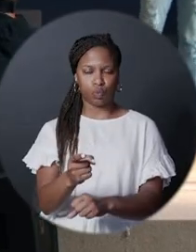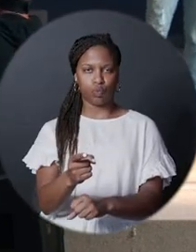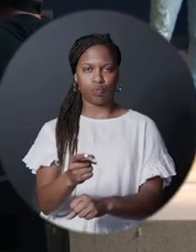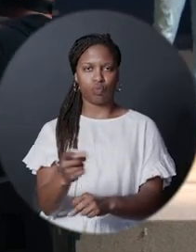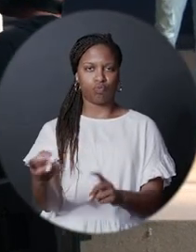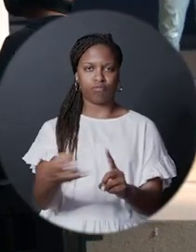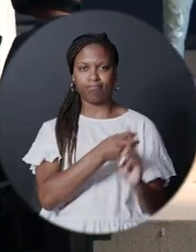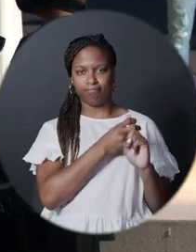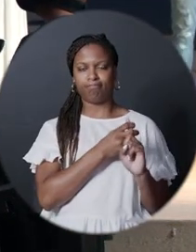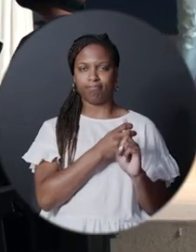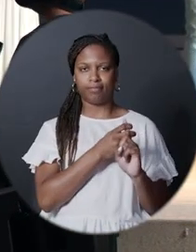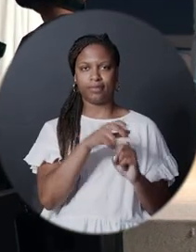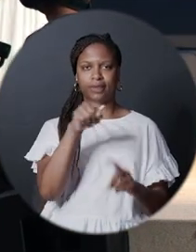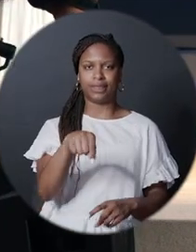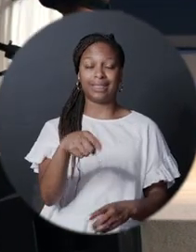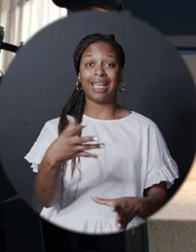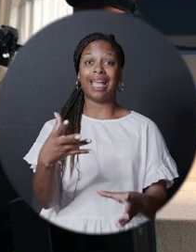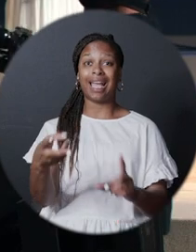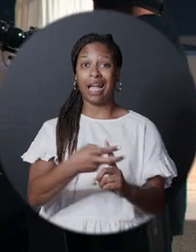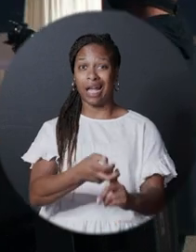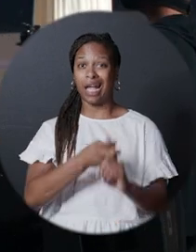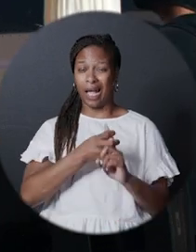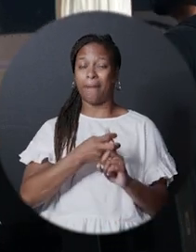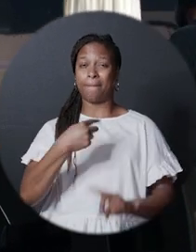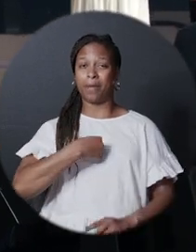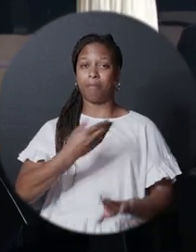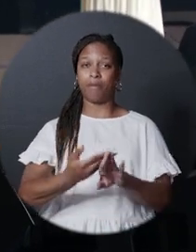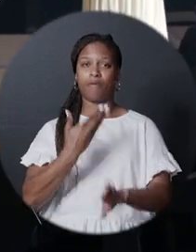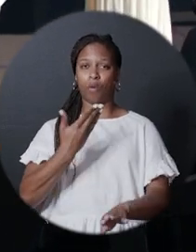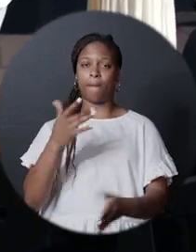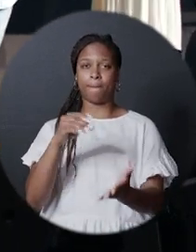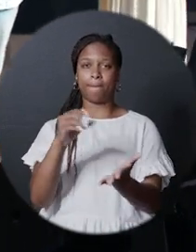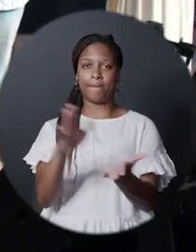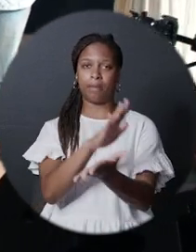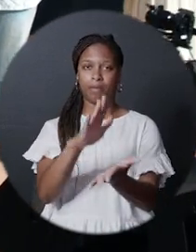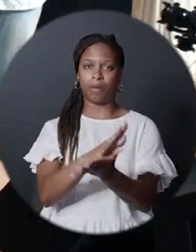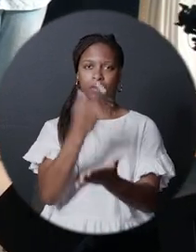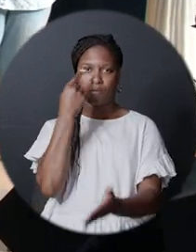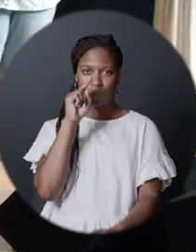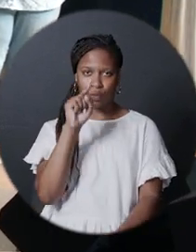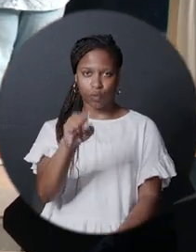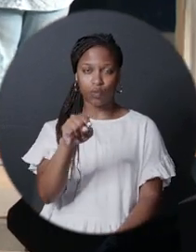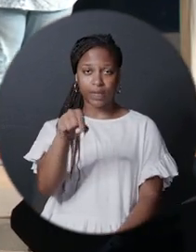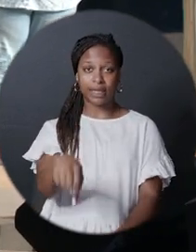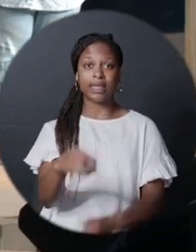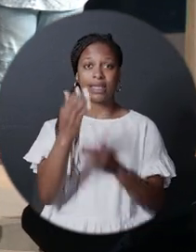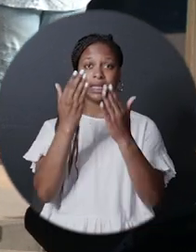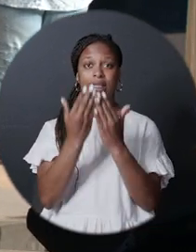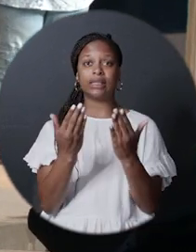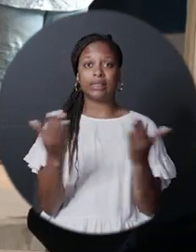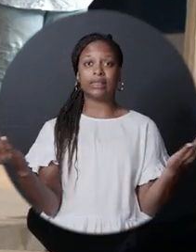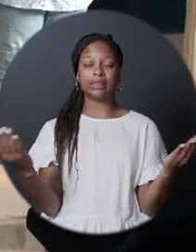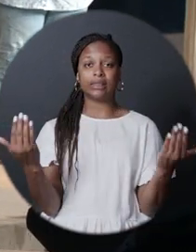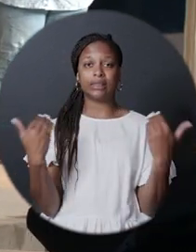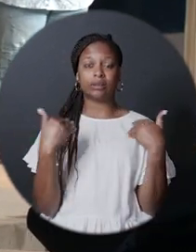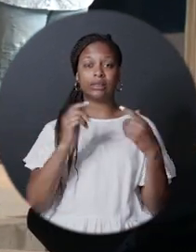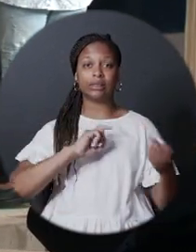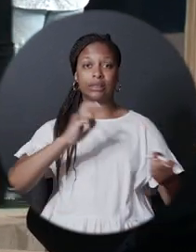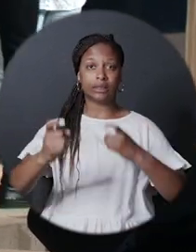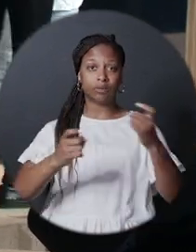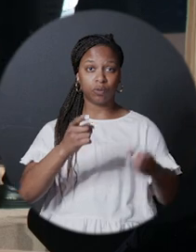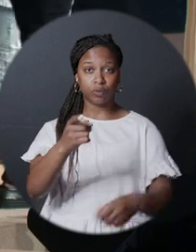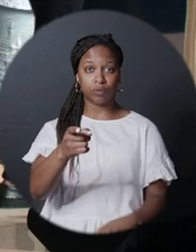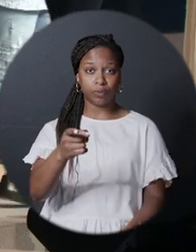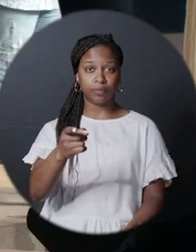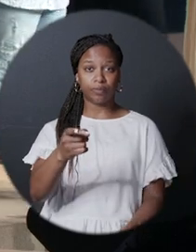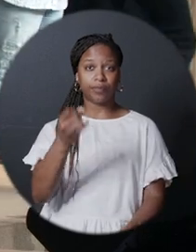before it gets you. So know this thing, Josh, got me way before I put it on paper for you. This thing